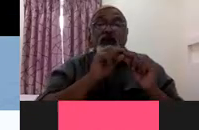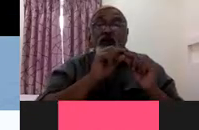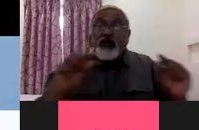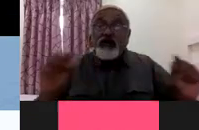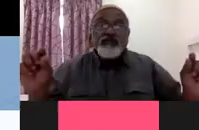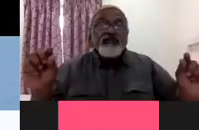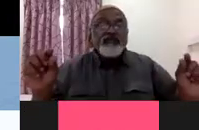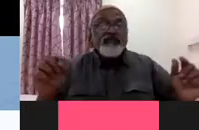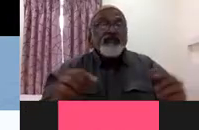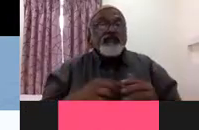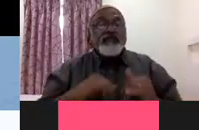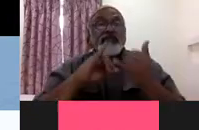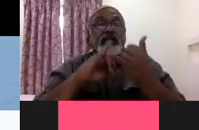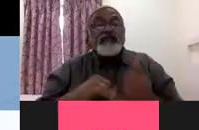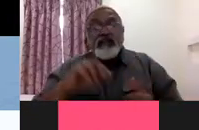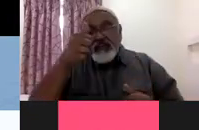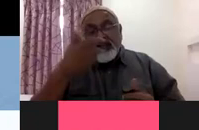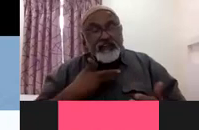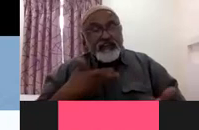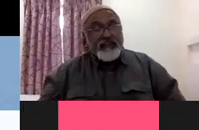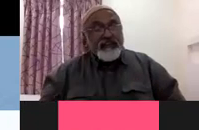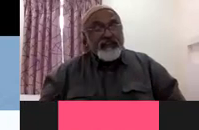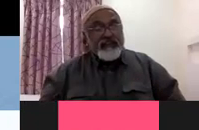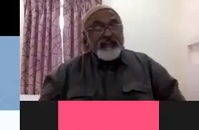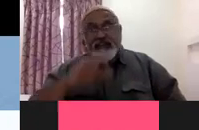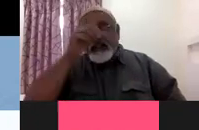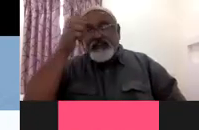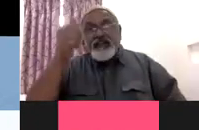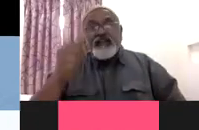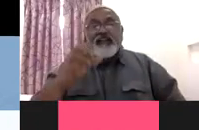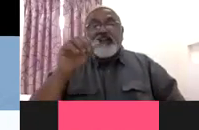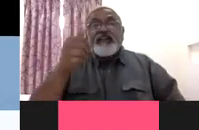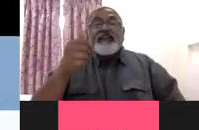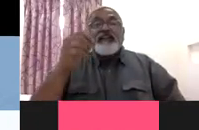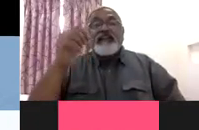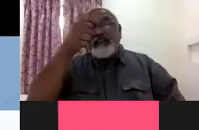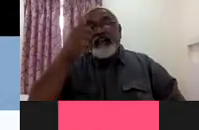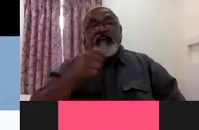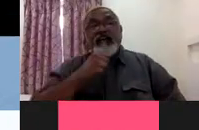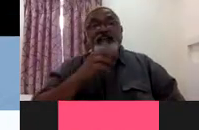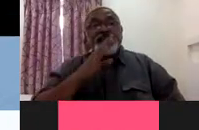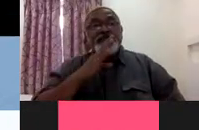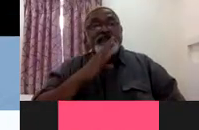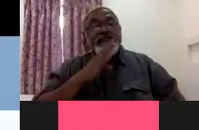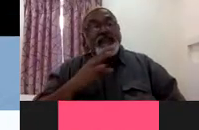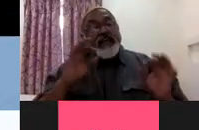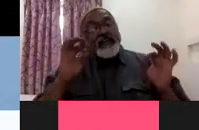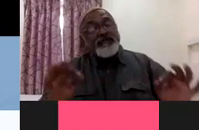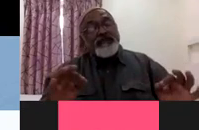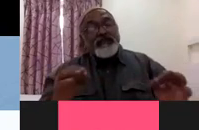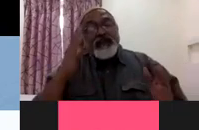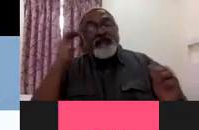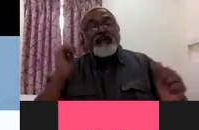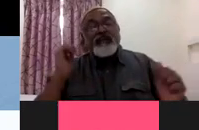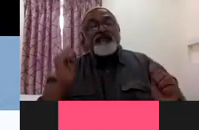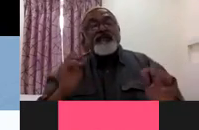sounding like very, very South Indian. I'm bilkul Hindi mein. I'm bahut hi comfortable in Hindi mein. In